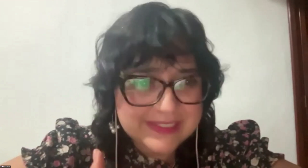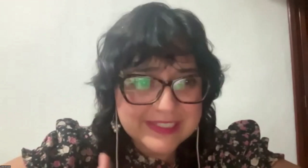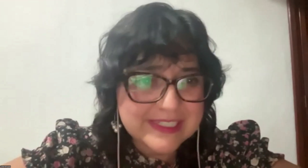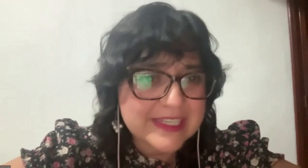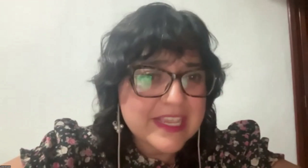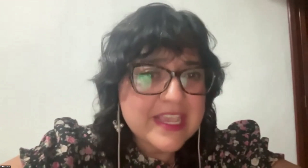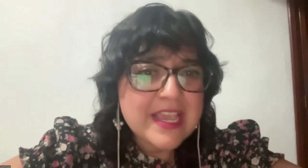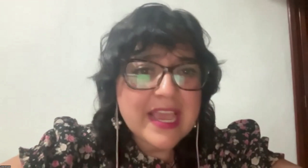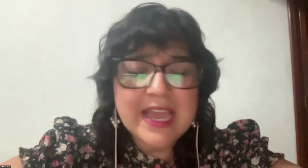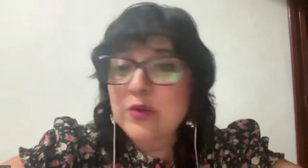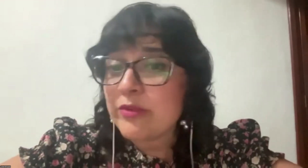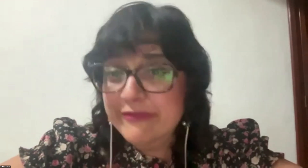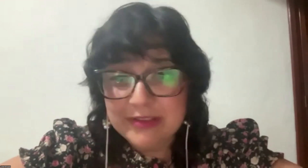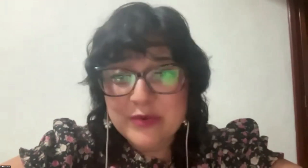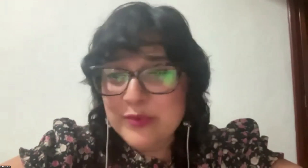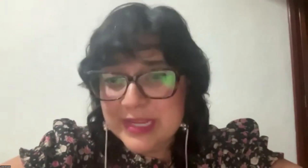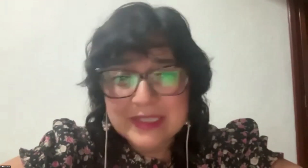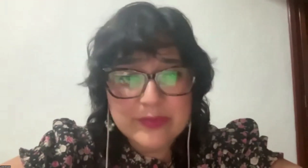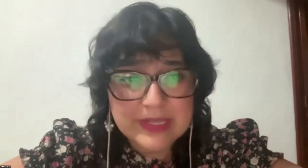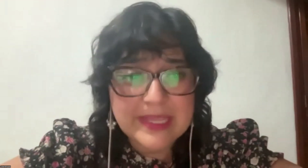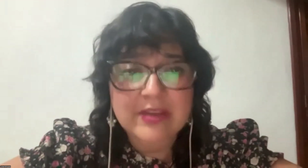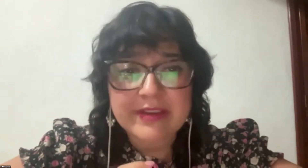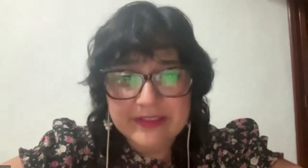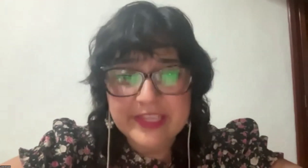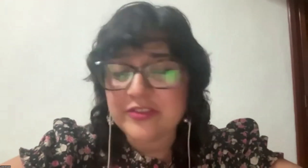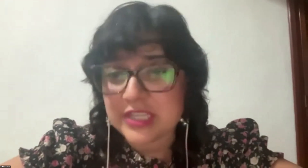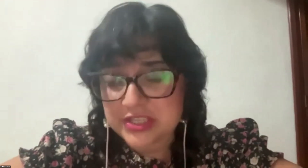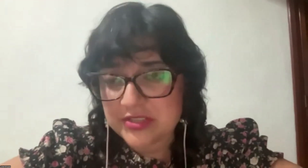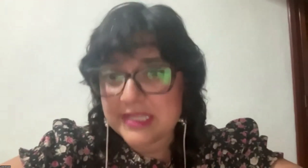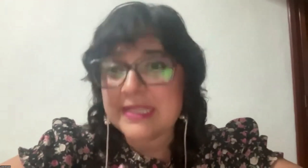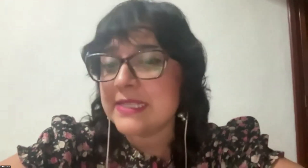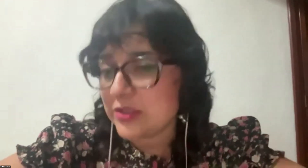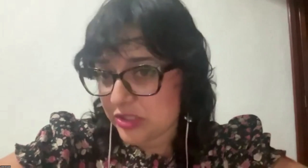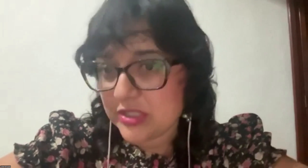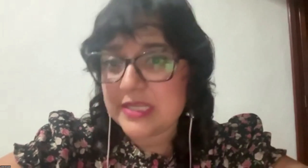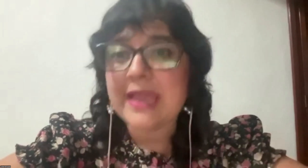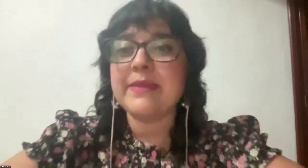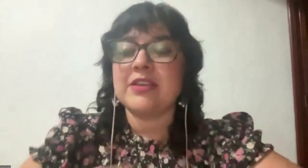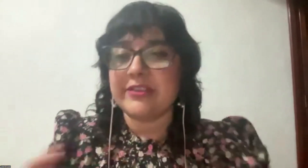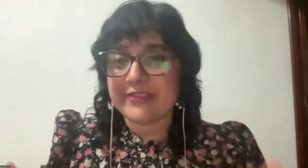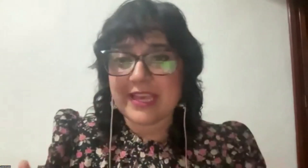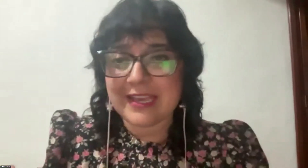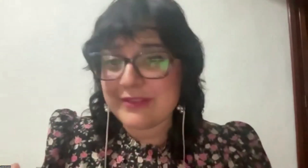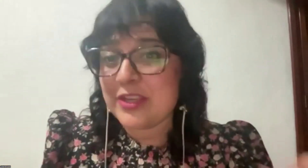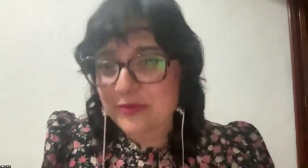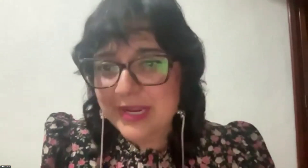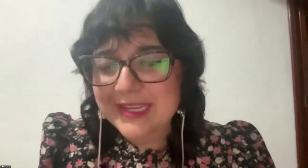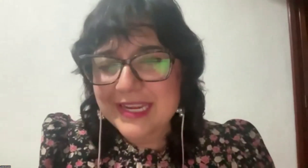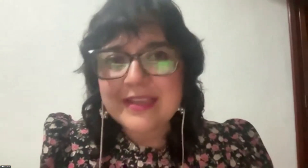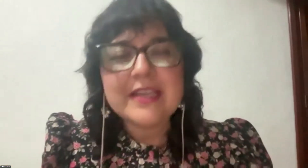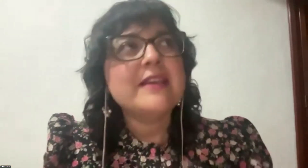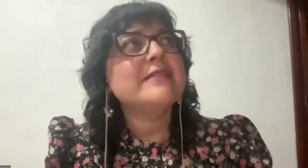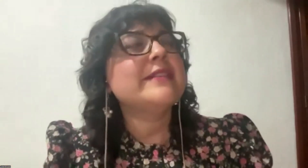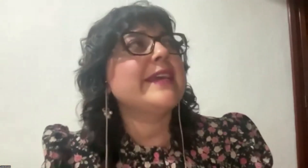and feces. And we found the really, really unhealthy conditions in the institutions. And because of the